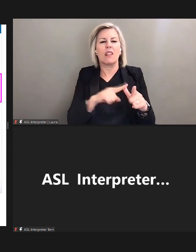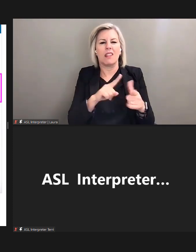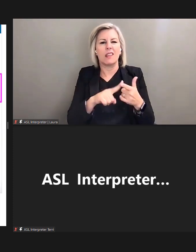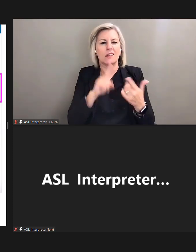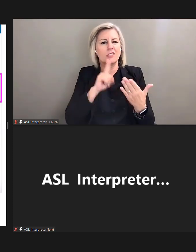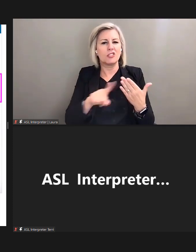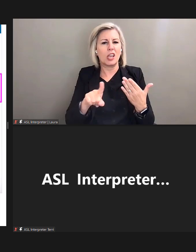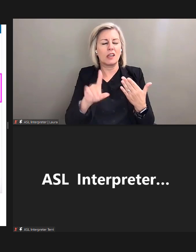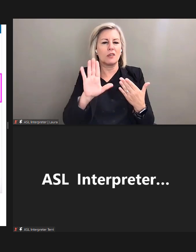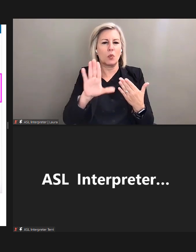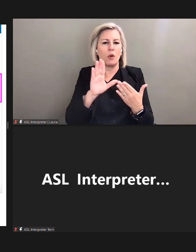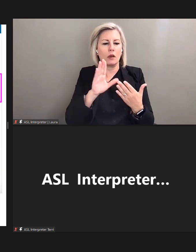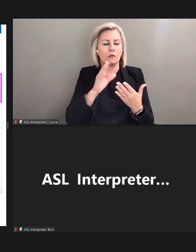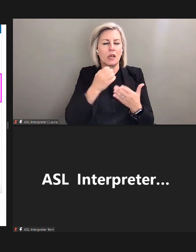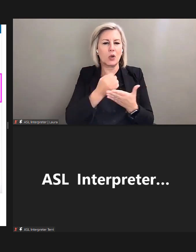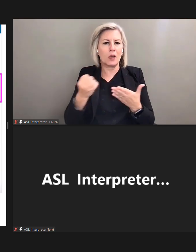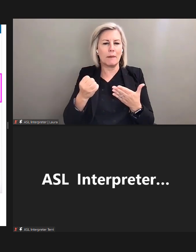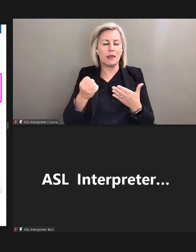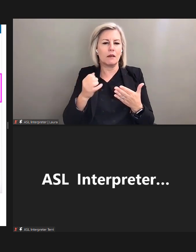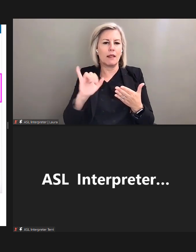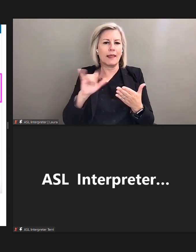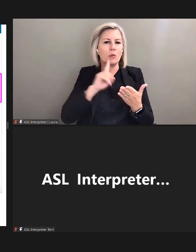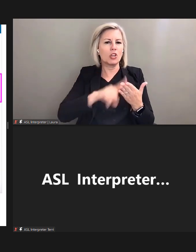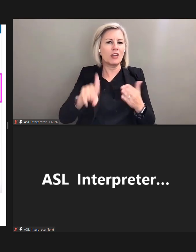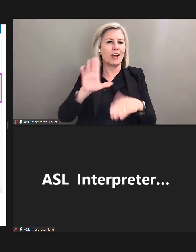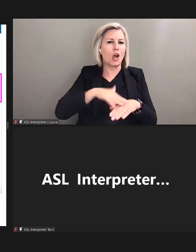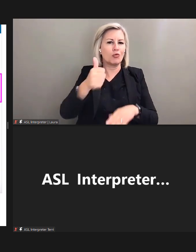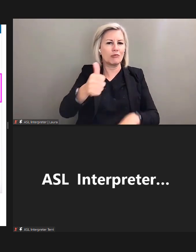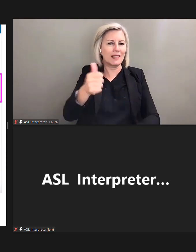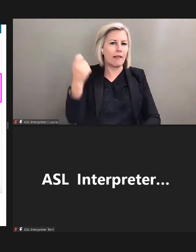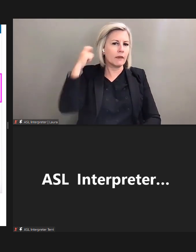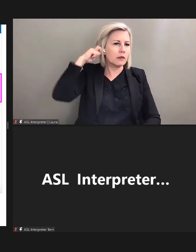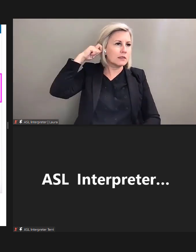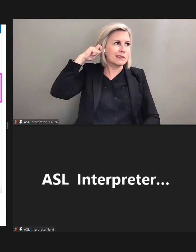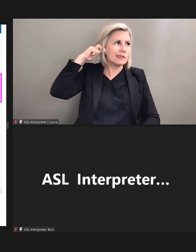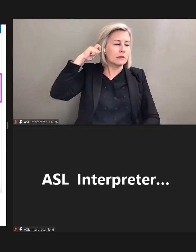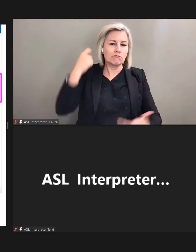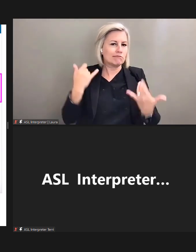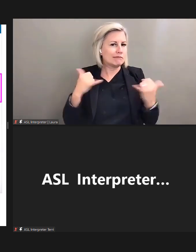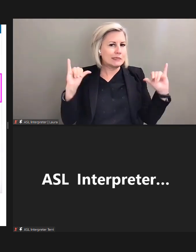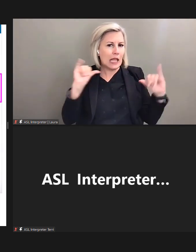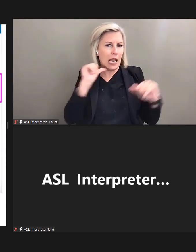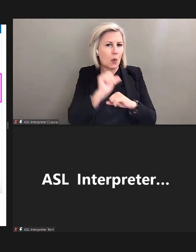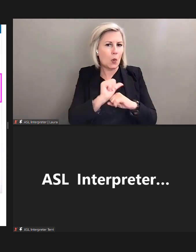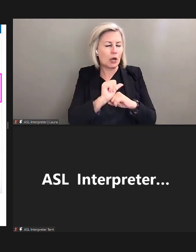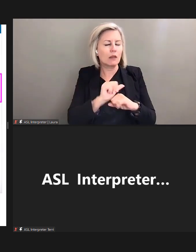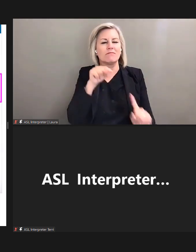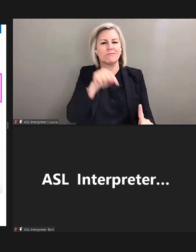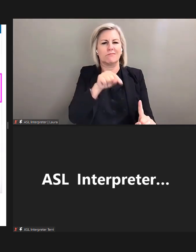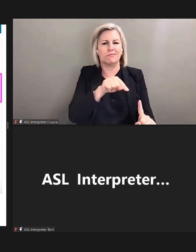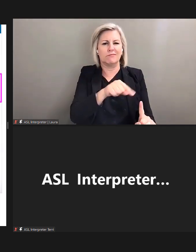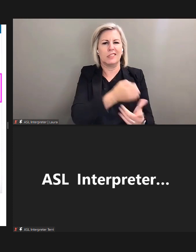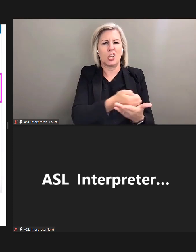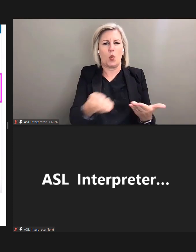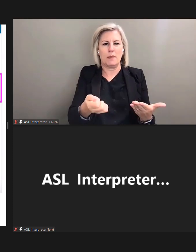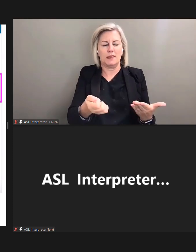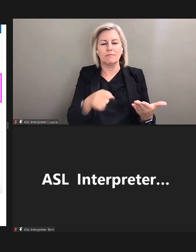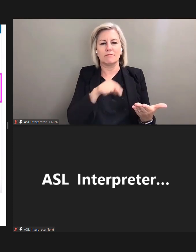check your equipment operation by doing a check on yourself. And if you can't get it to work, then it probably needs to be